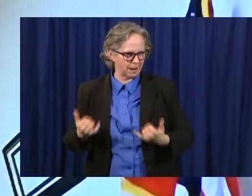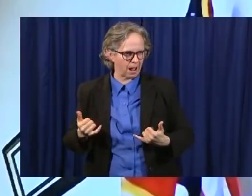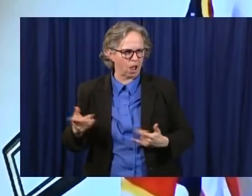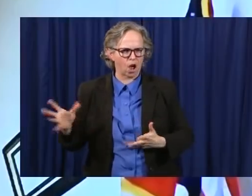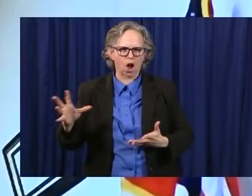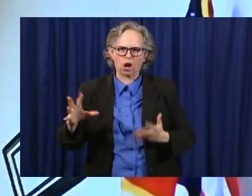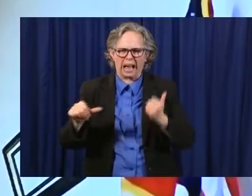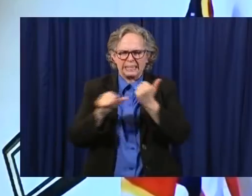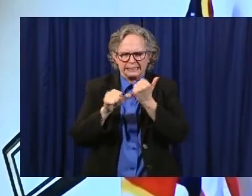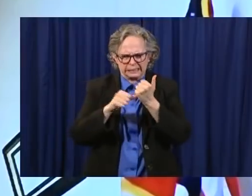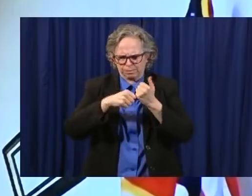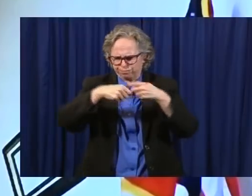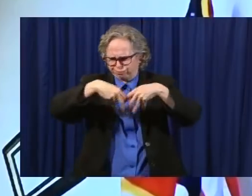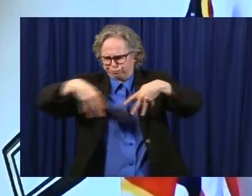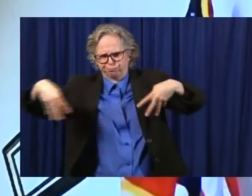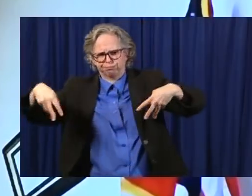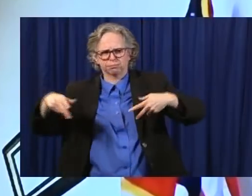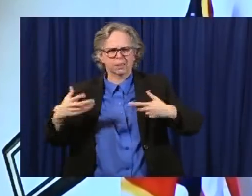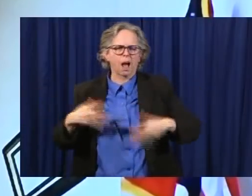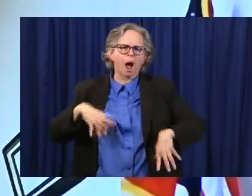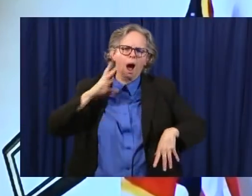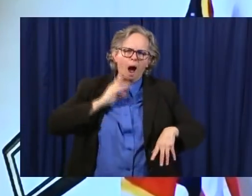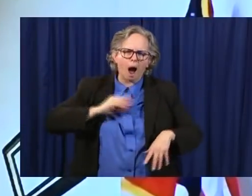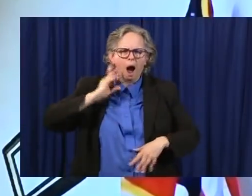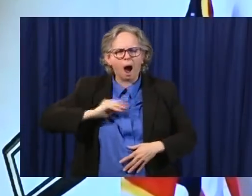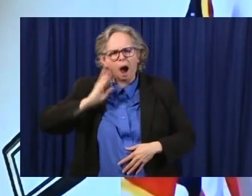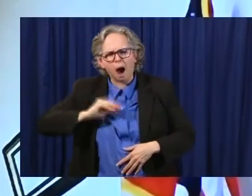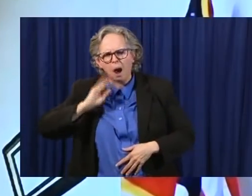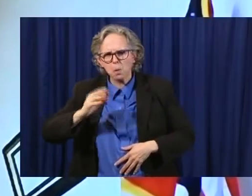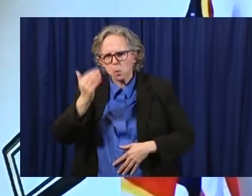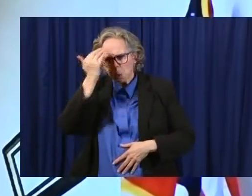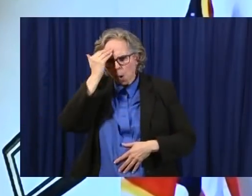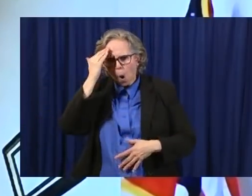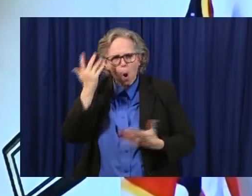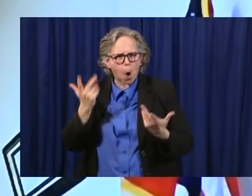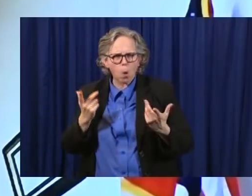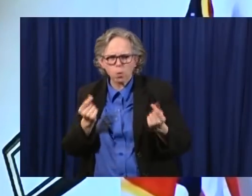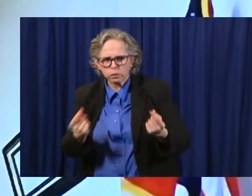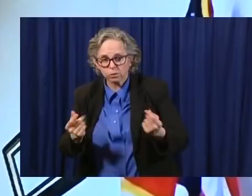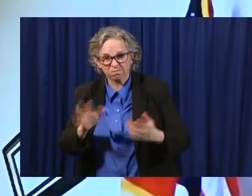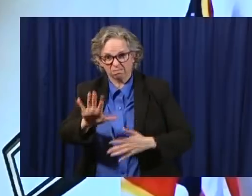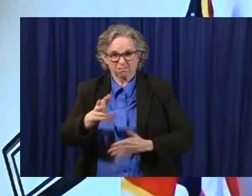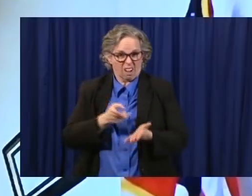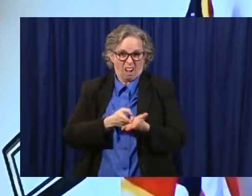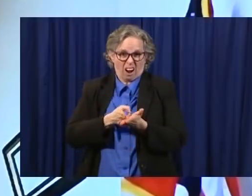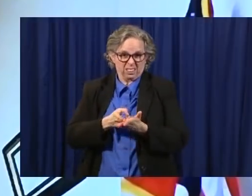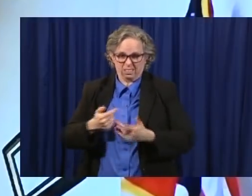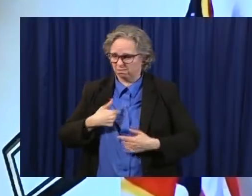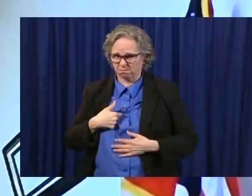so they're very familiar with this, and they really know what they're doing and honestly understand